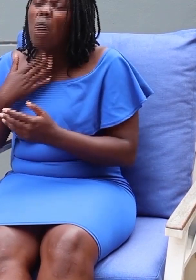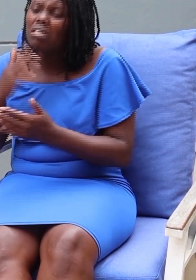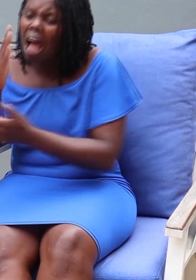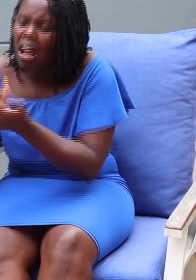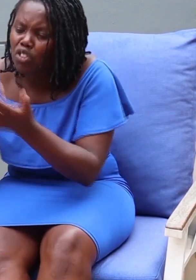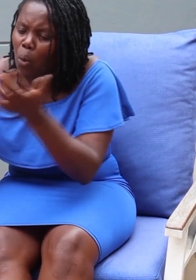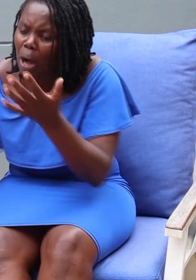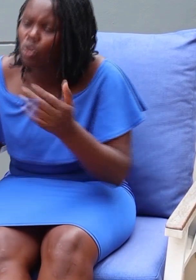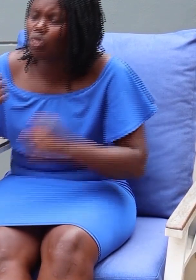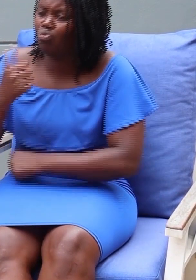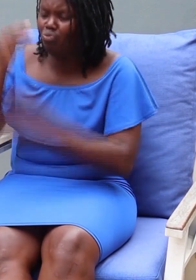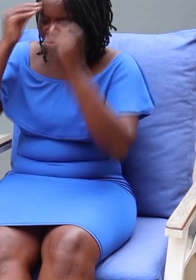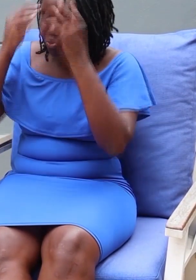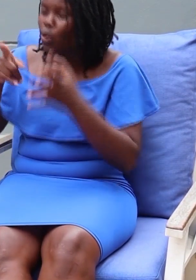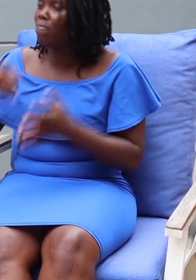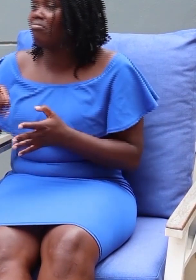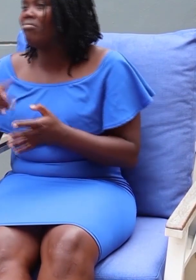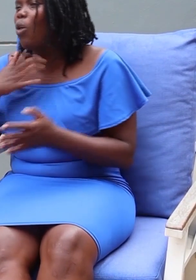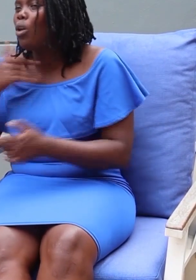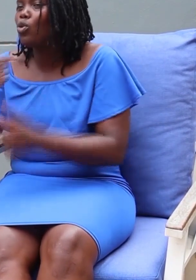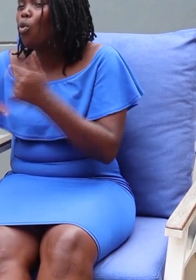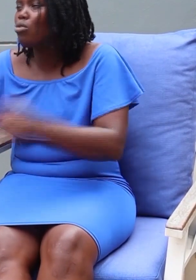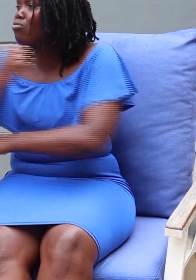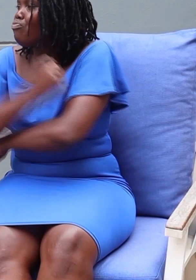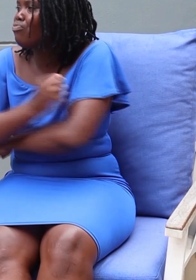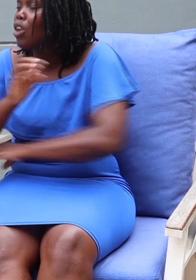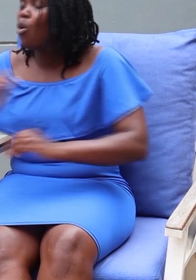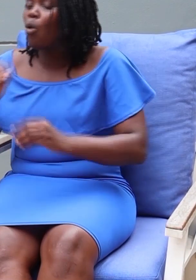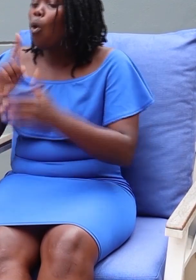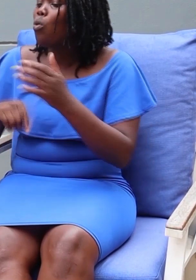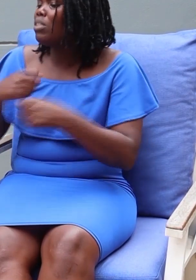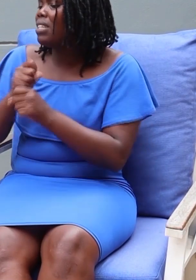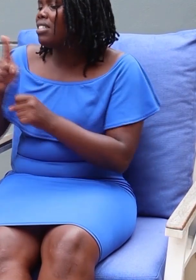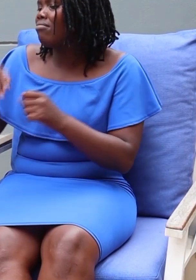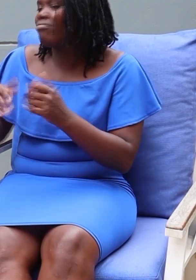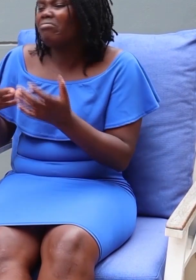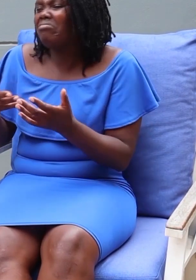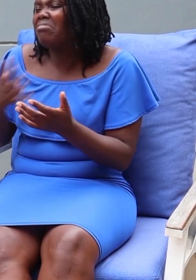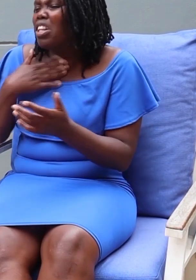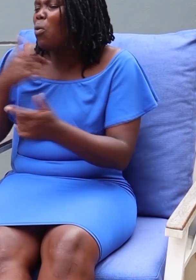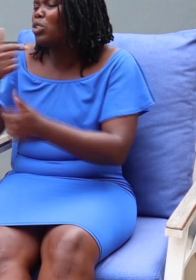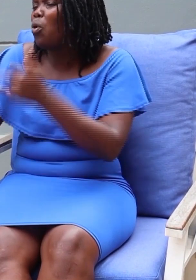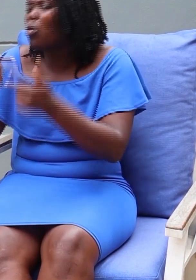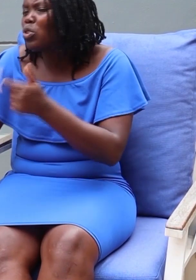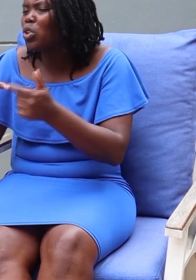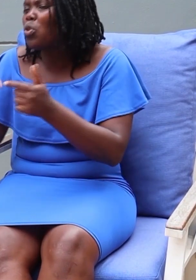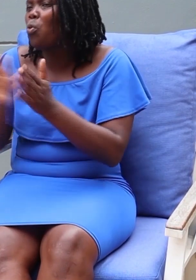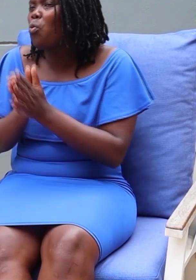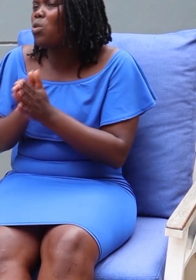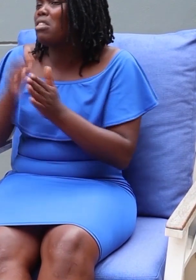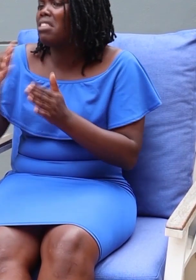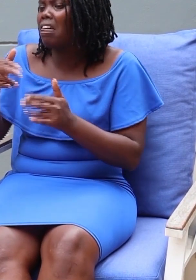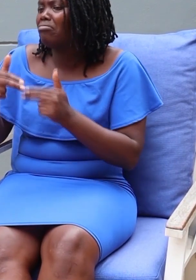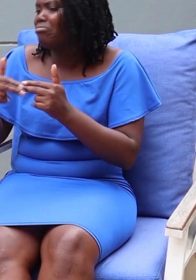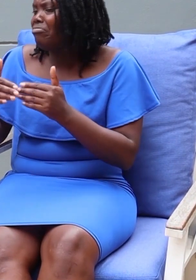is it why are these students dropping out of school? Is it that they don't want to continue with the schools, or is it that